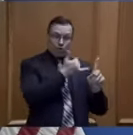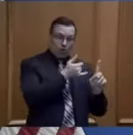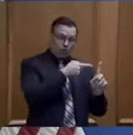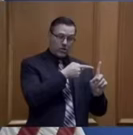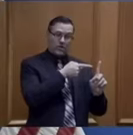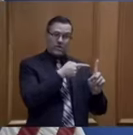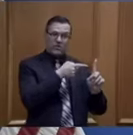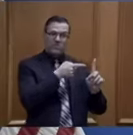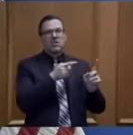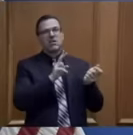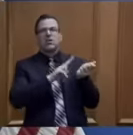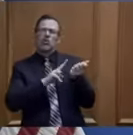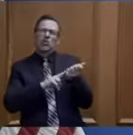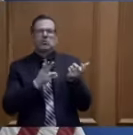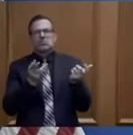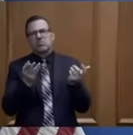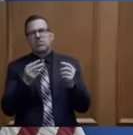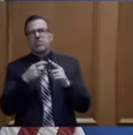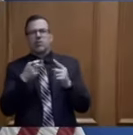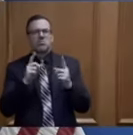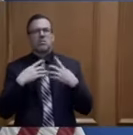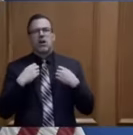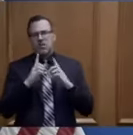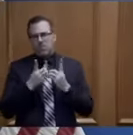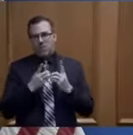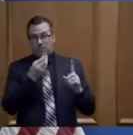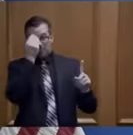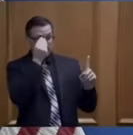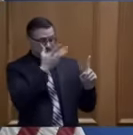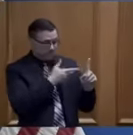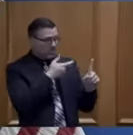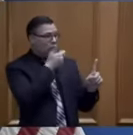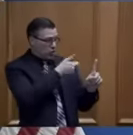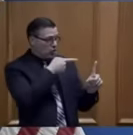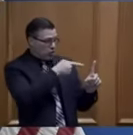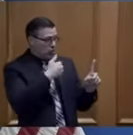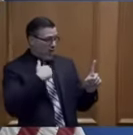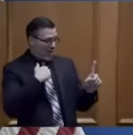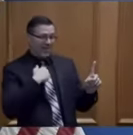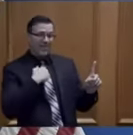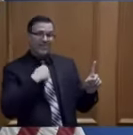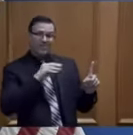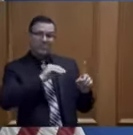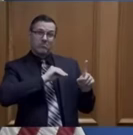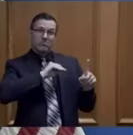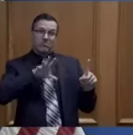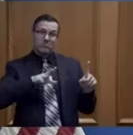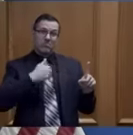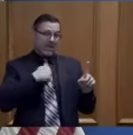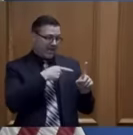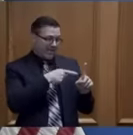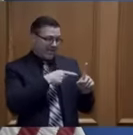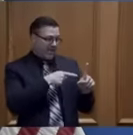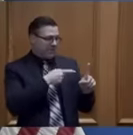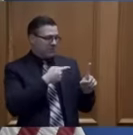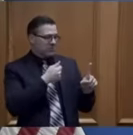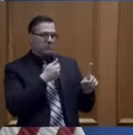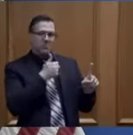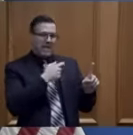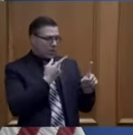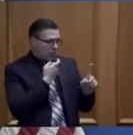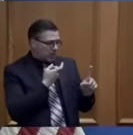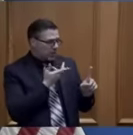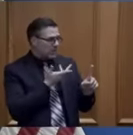nurse from their local health department. They notify them of the positive result and provide immediate guidance and answer any questions they may